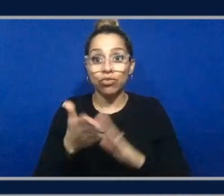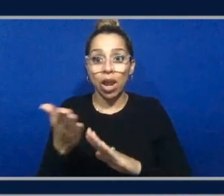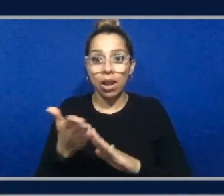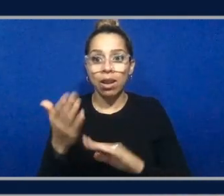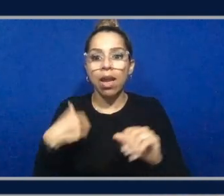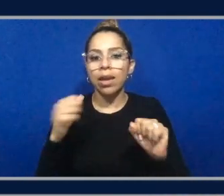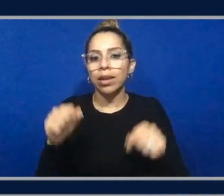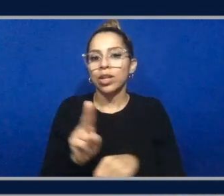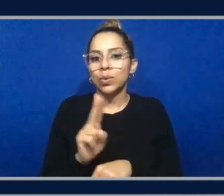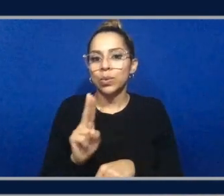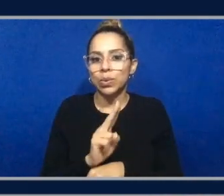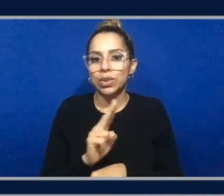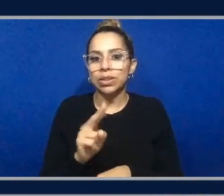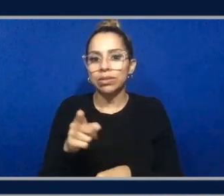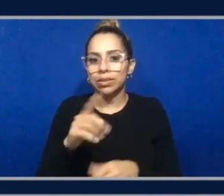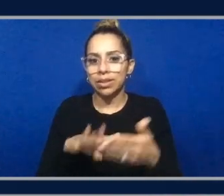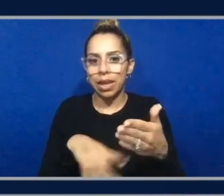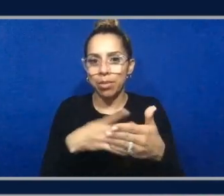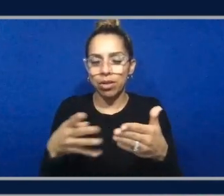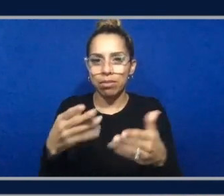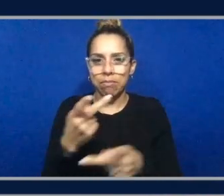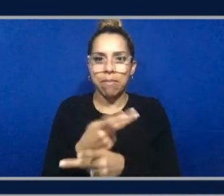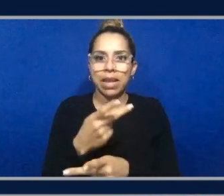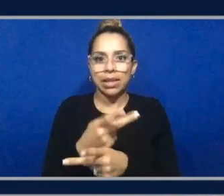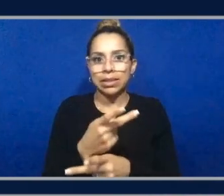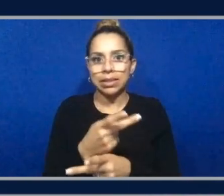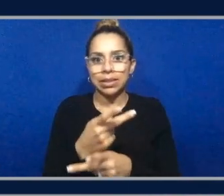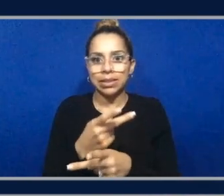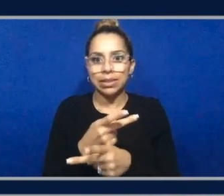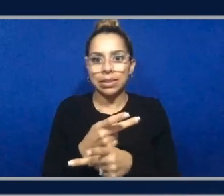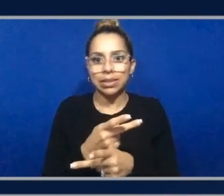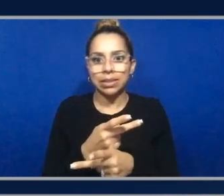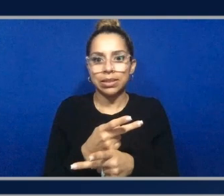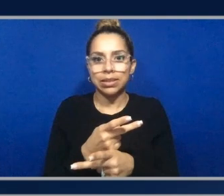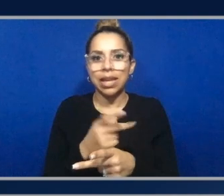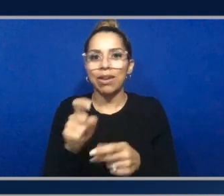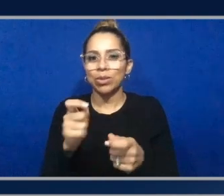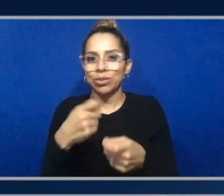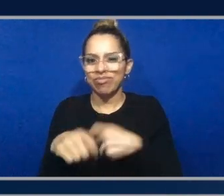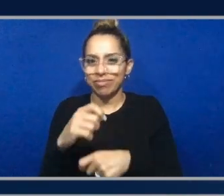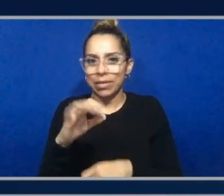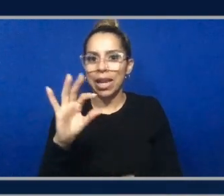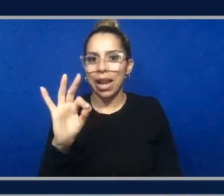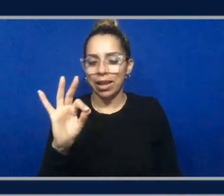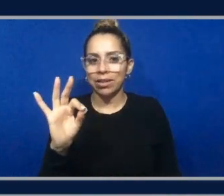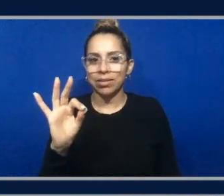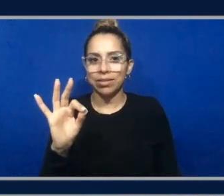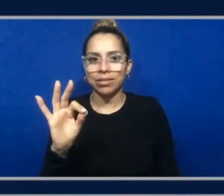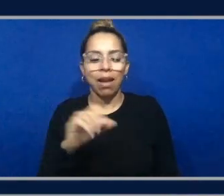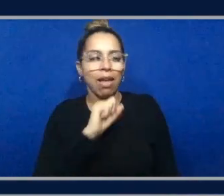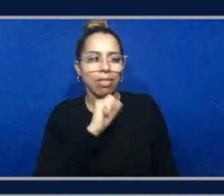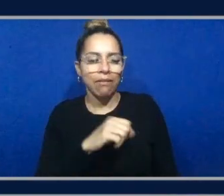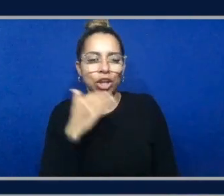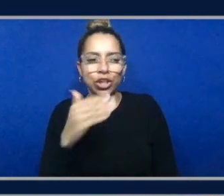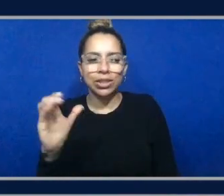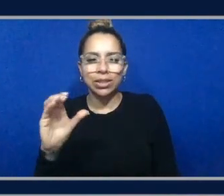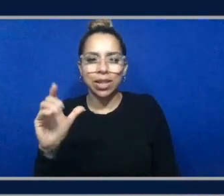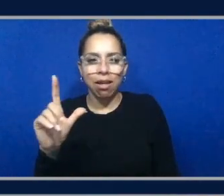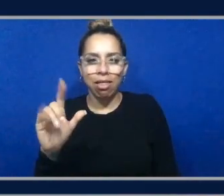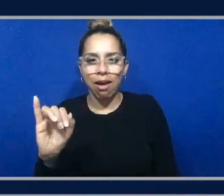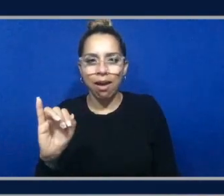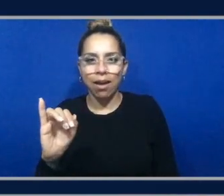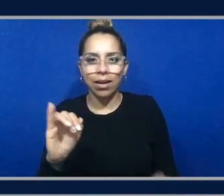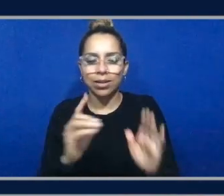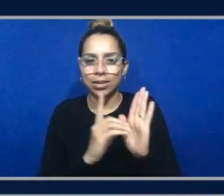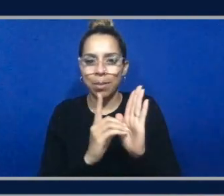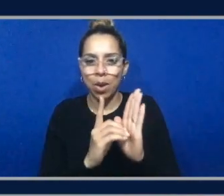soon as I run this, I need to change this to 9. Yes. I always love a good CLI demo. Nice